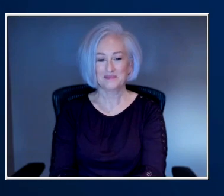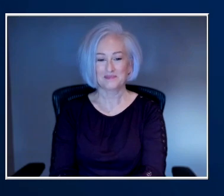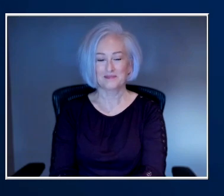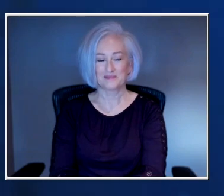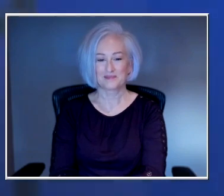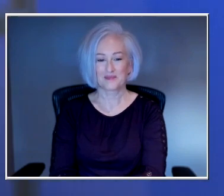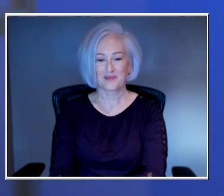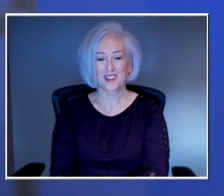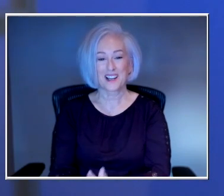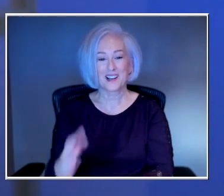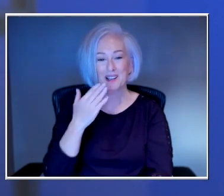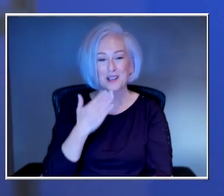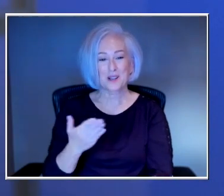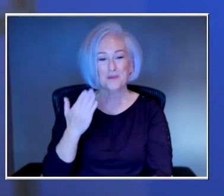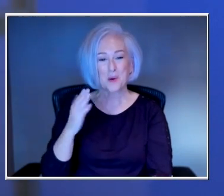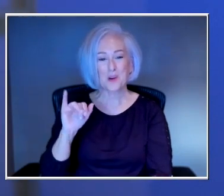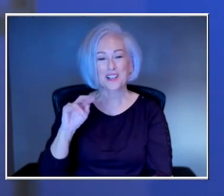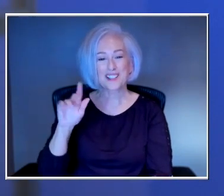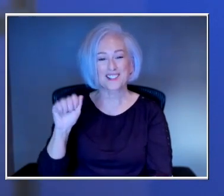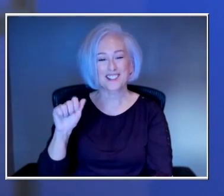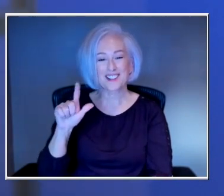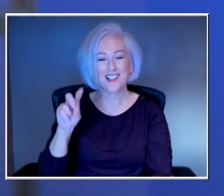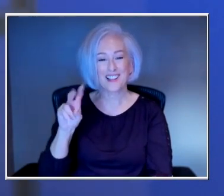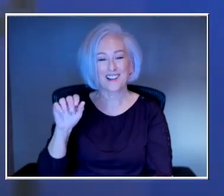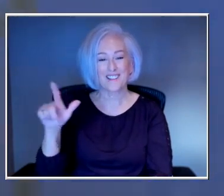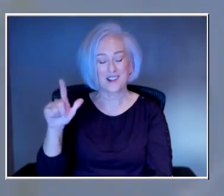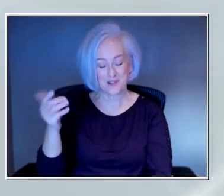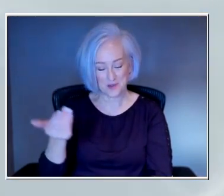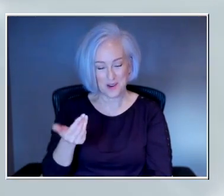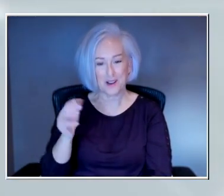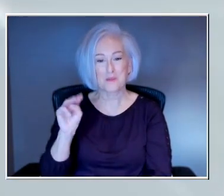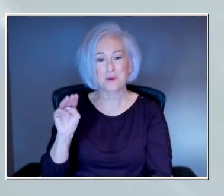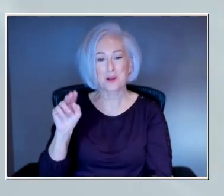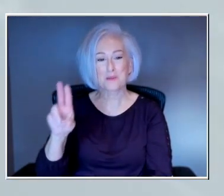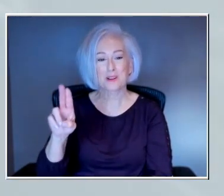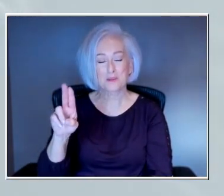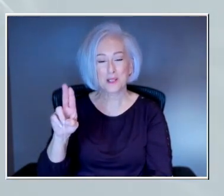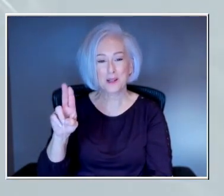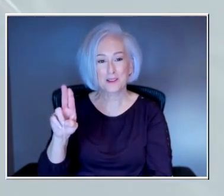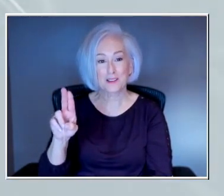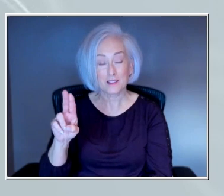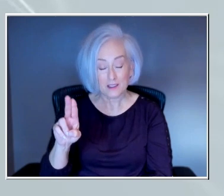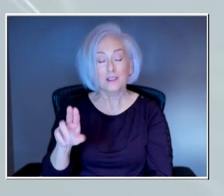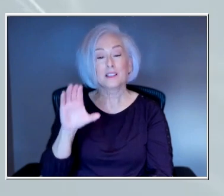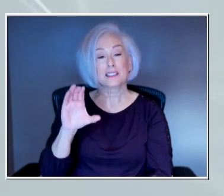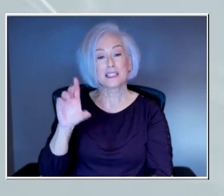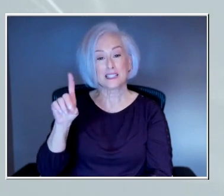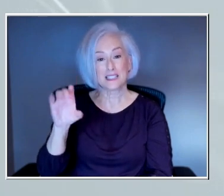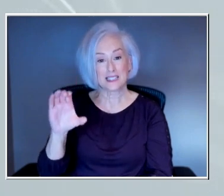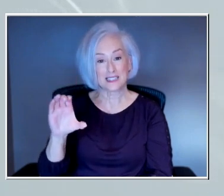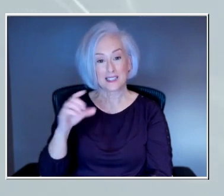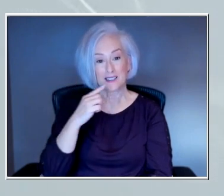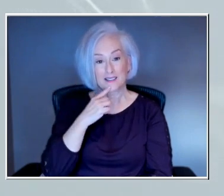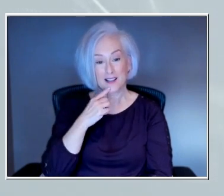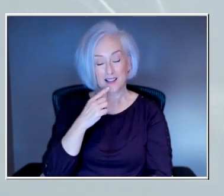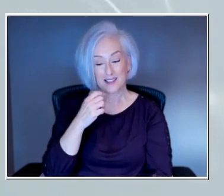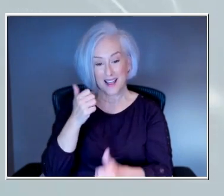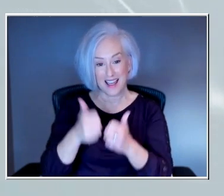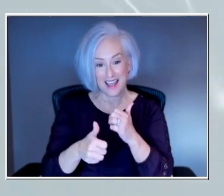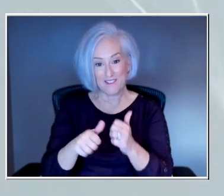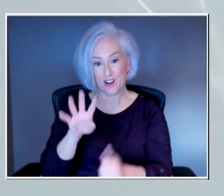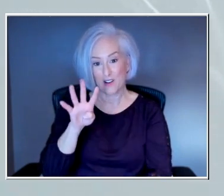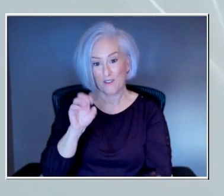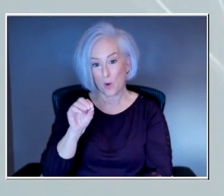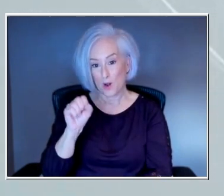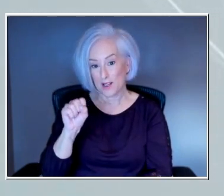Good morning, I'm Jessica Lovell and welcome to the Morning Medical Update. According to CDC data, every 40 seconds, someone in the United